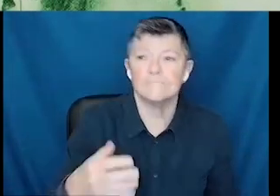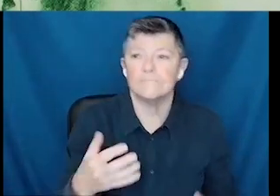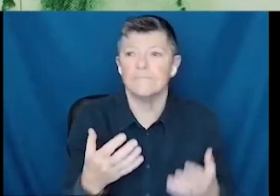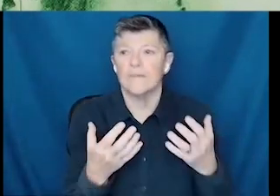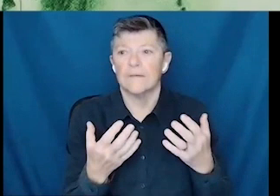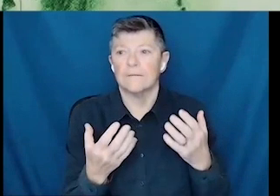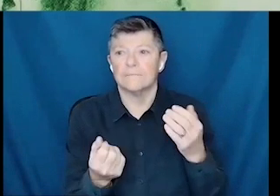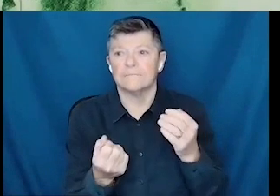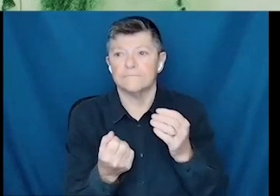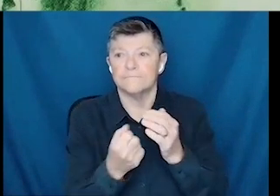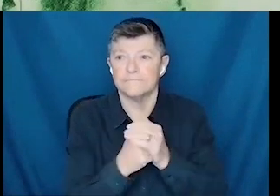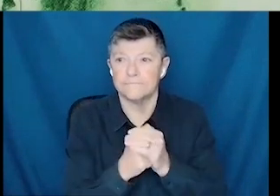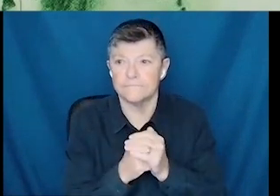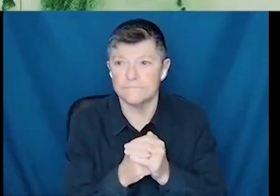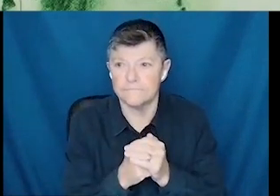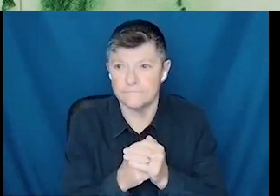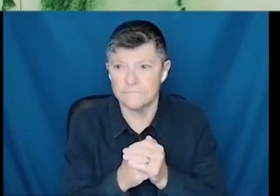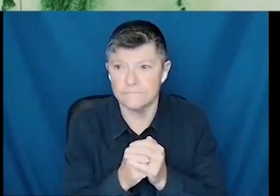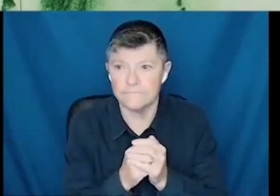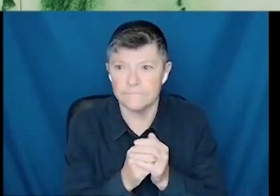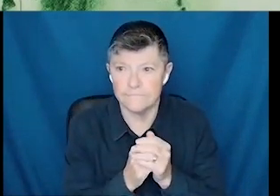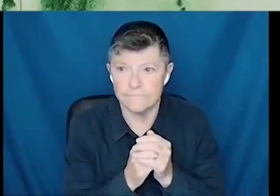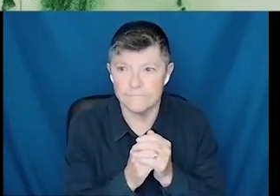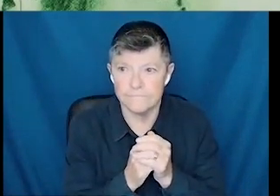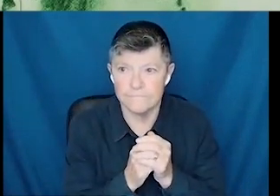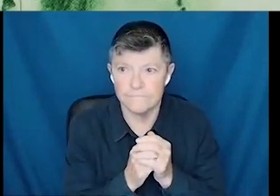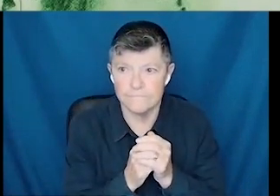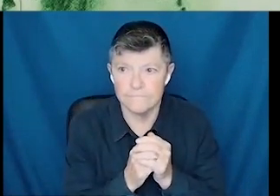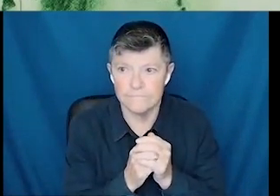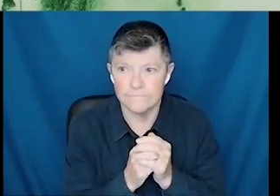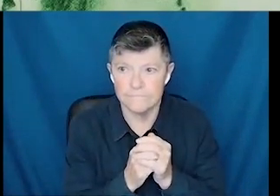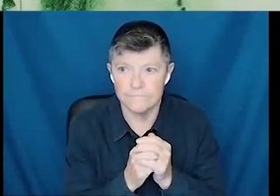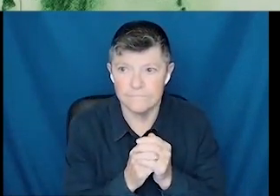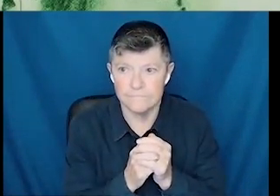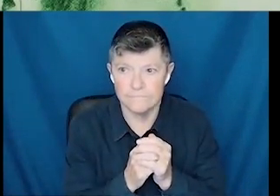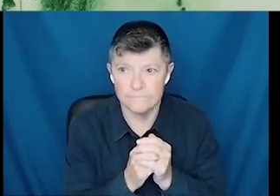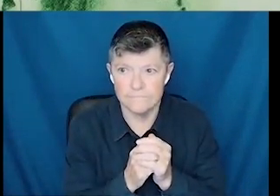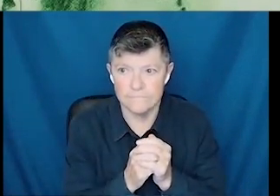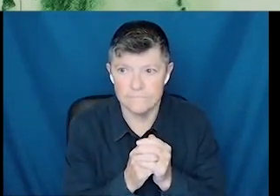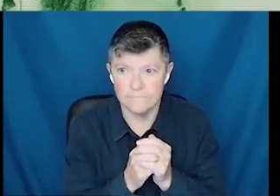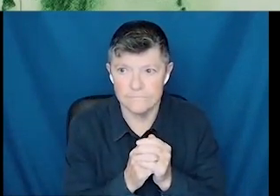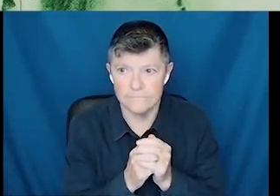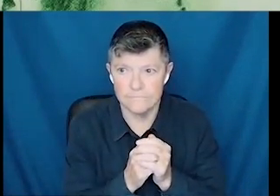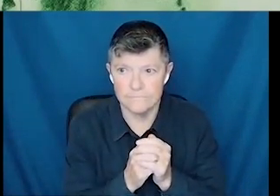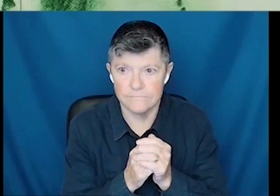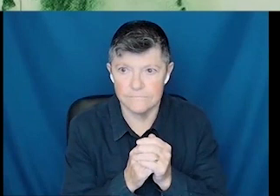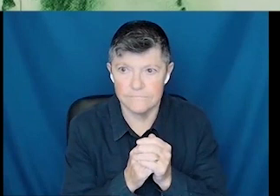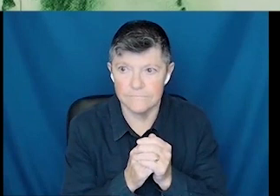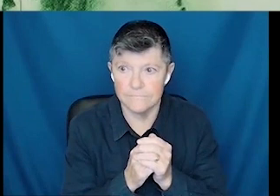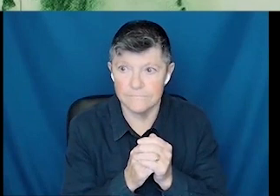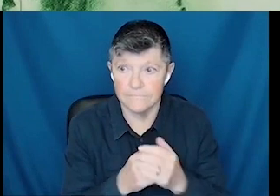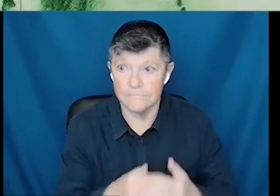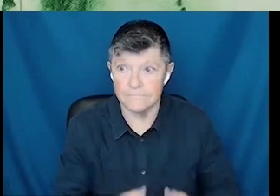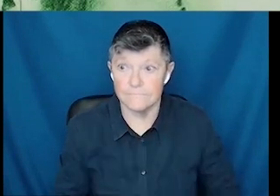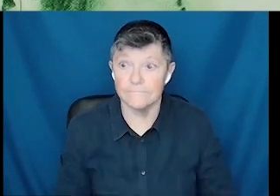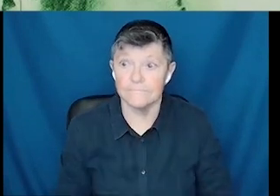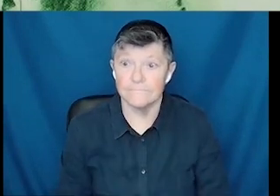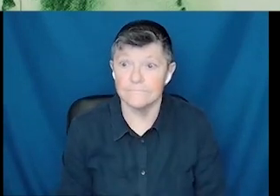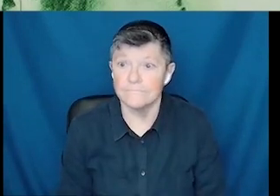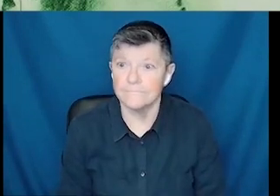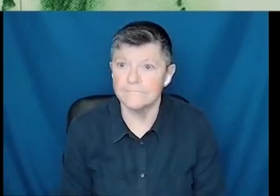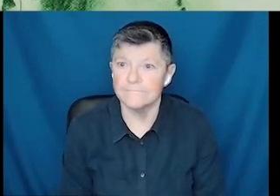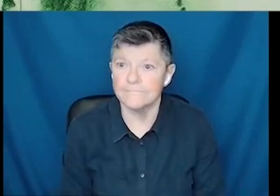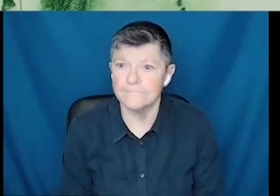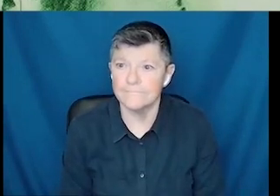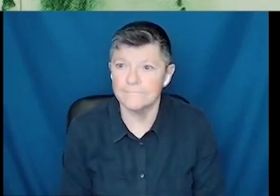stand for principles, purpose, presence, process, and impact. And the aim is here to meaningfully involve people